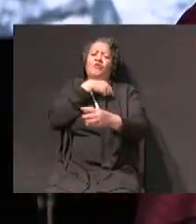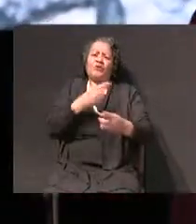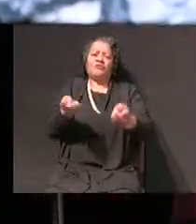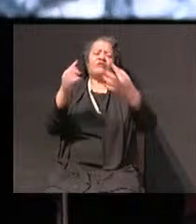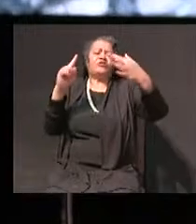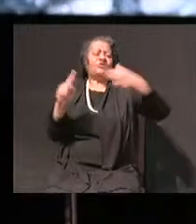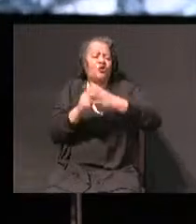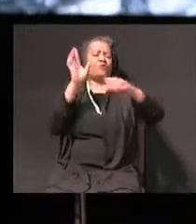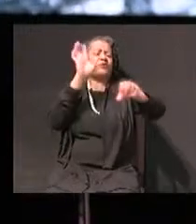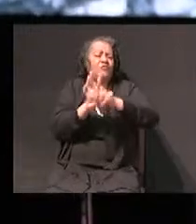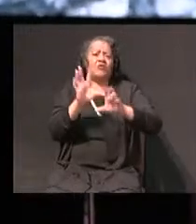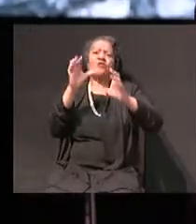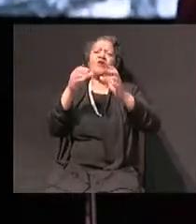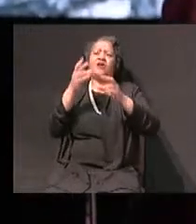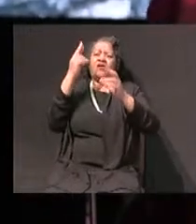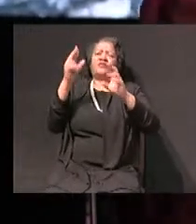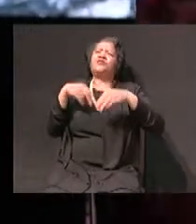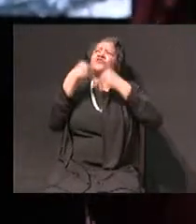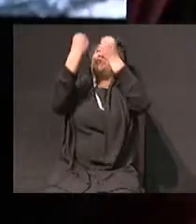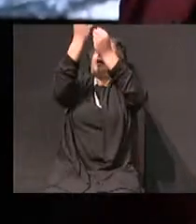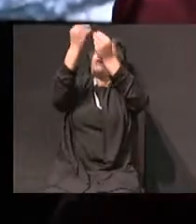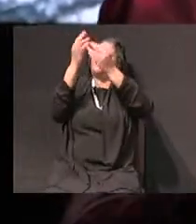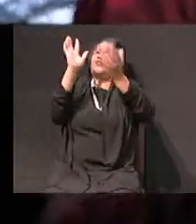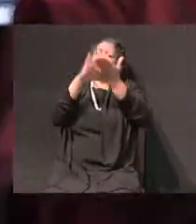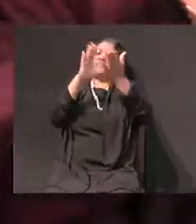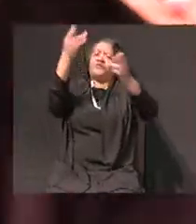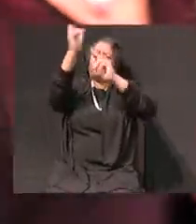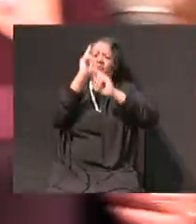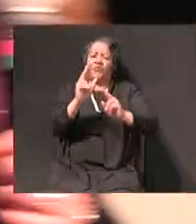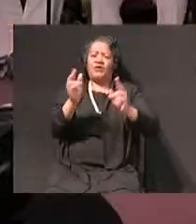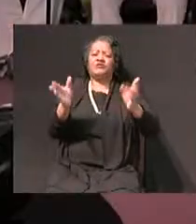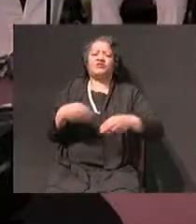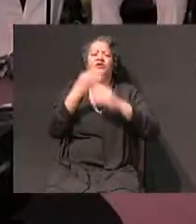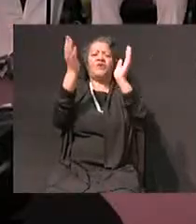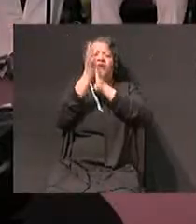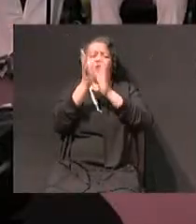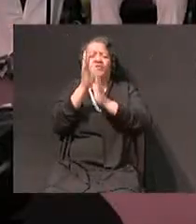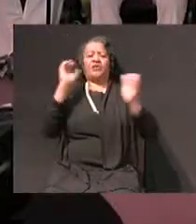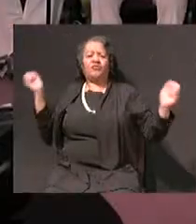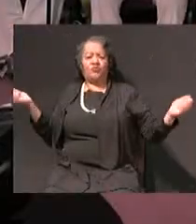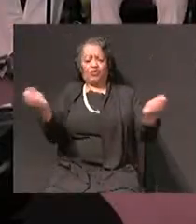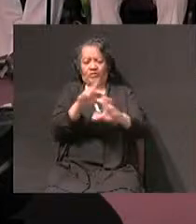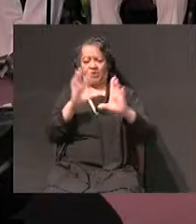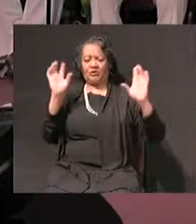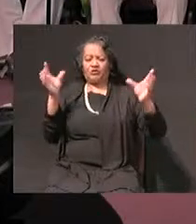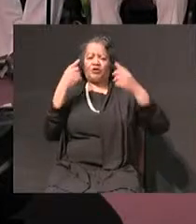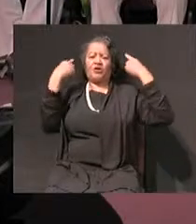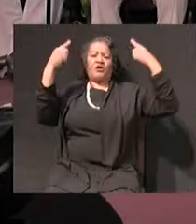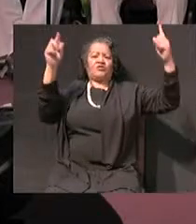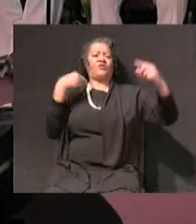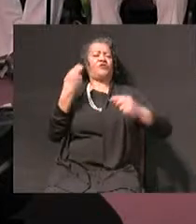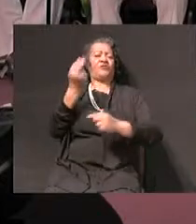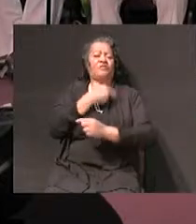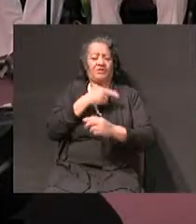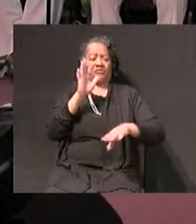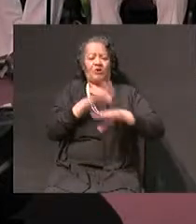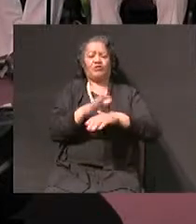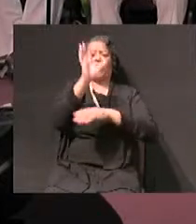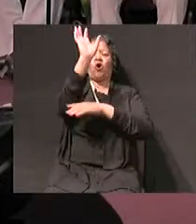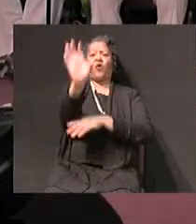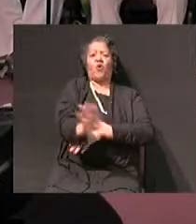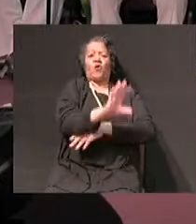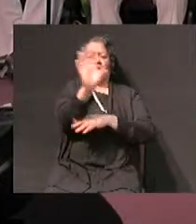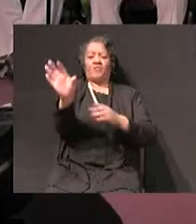other reason but to give you glory, to give you honor, and to give you praise for all that you accomplished for us on that